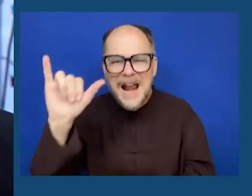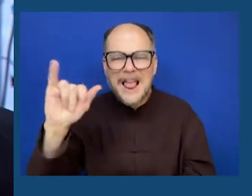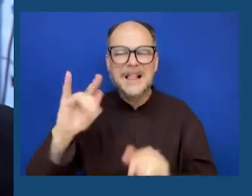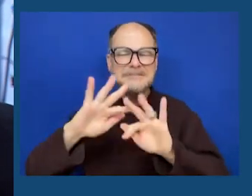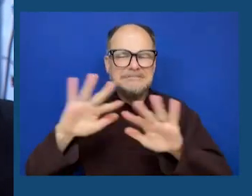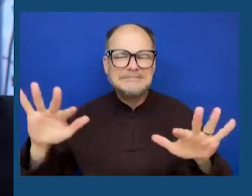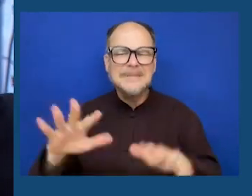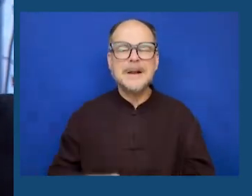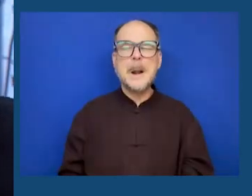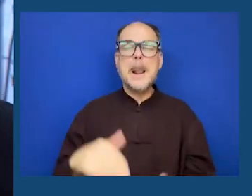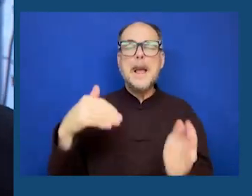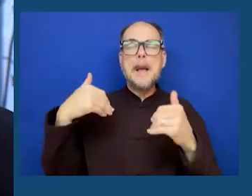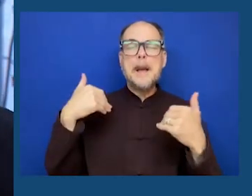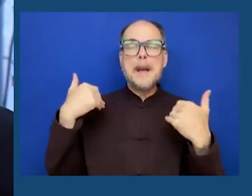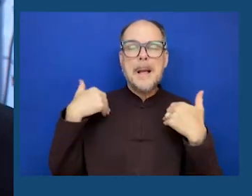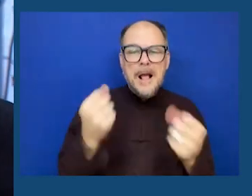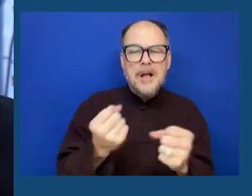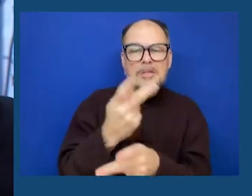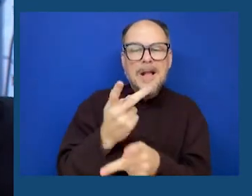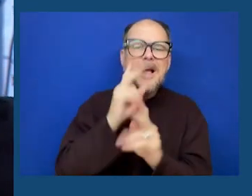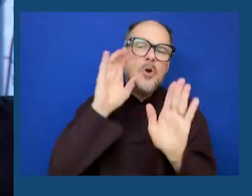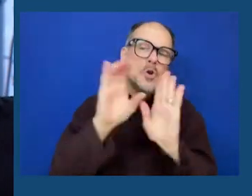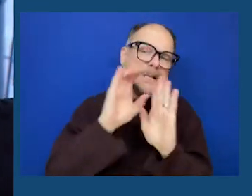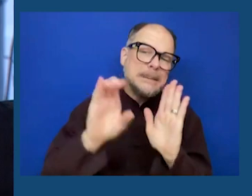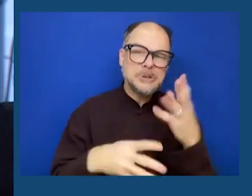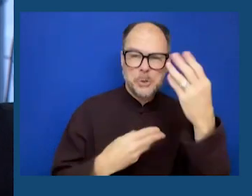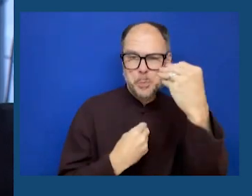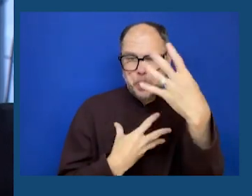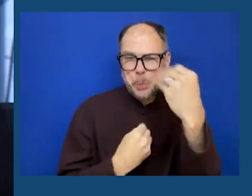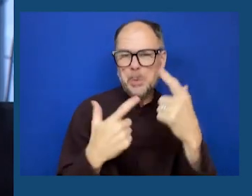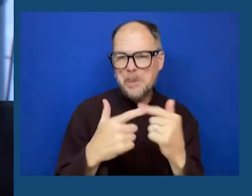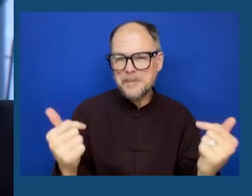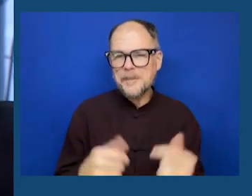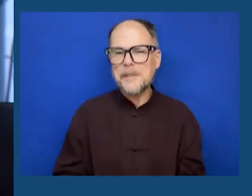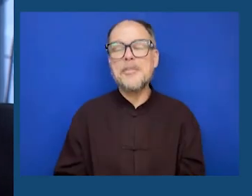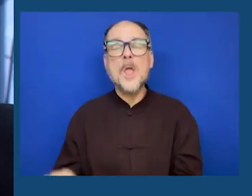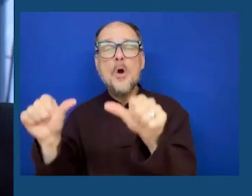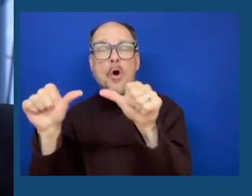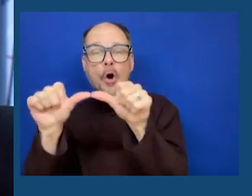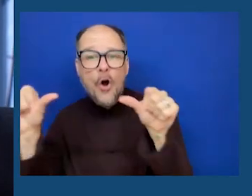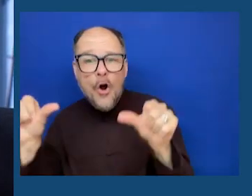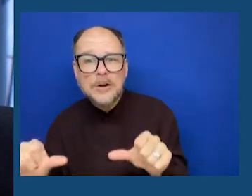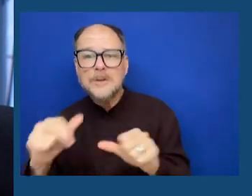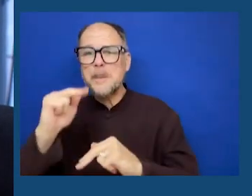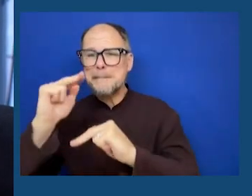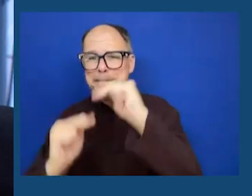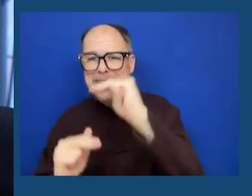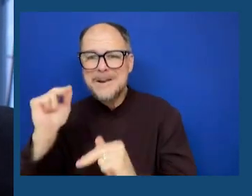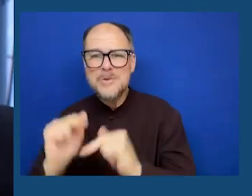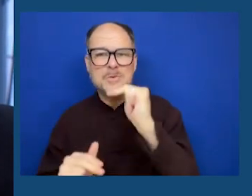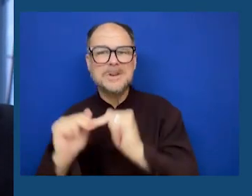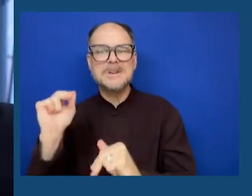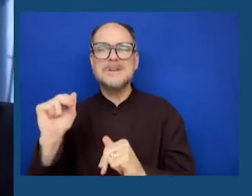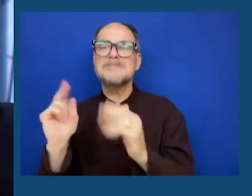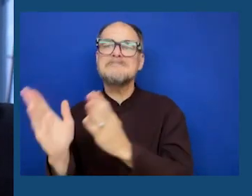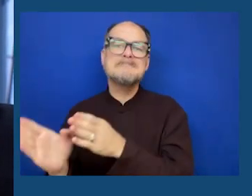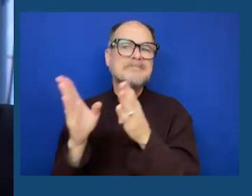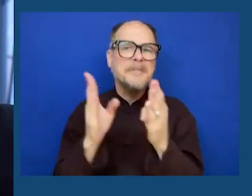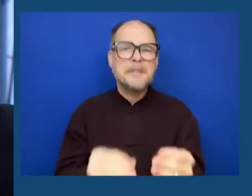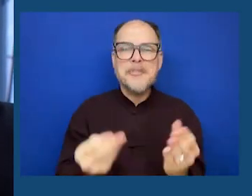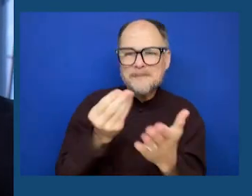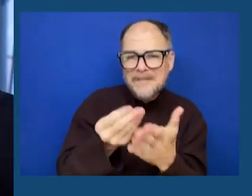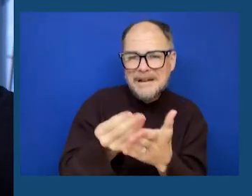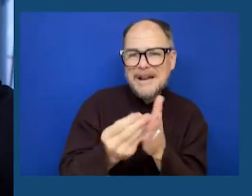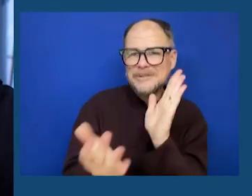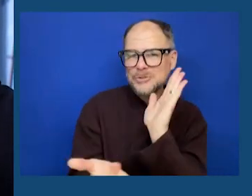imaging. We're looking at how AI applies to architecture and the built environment and to financial